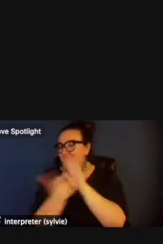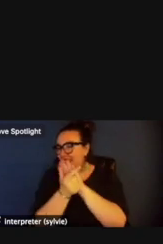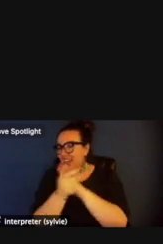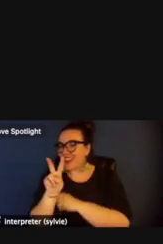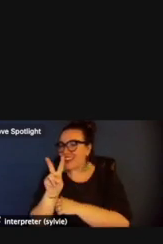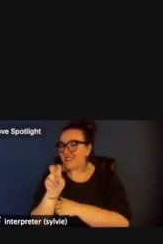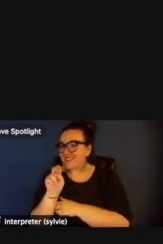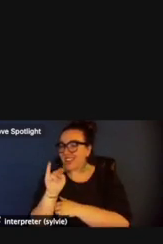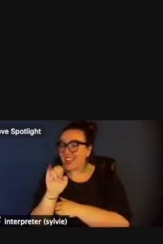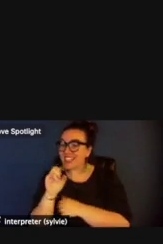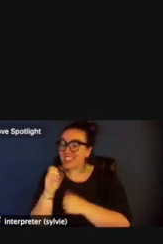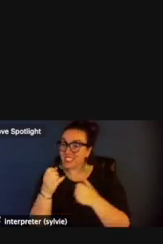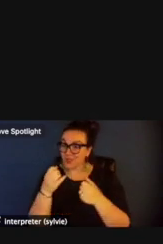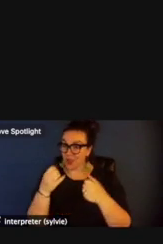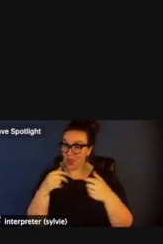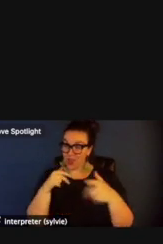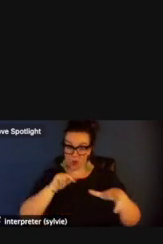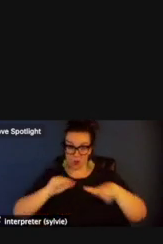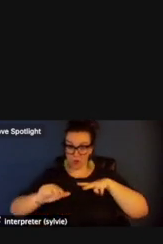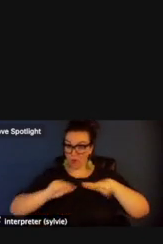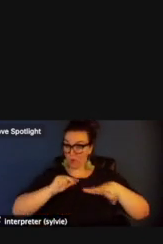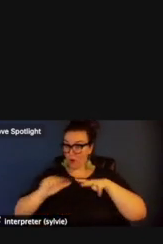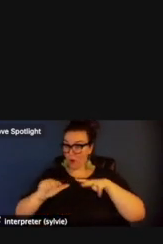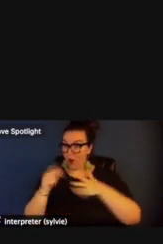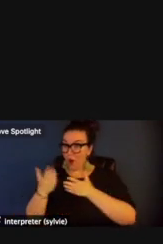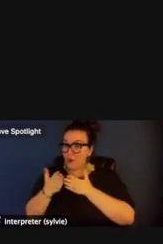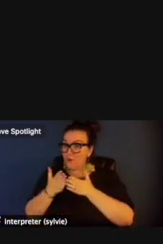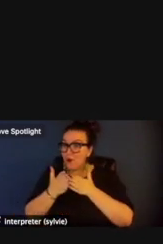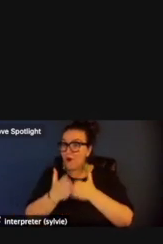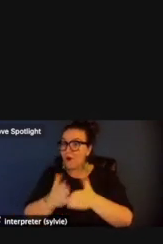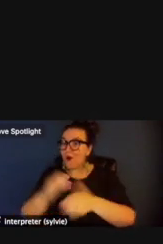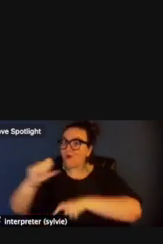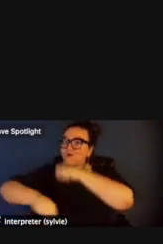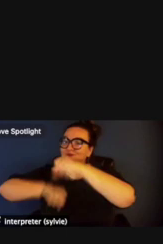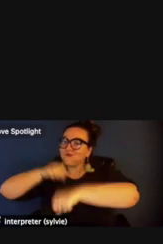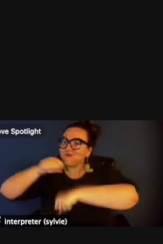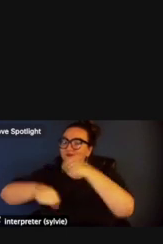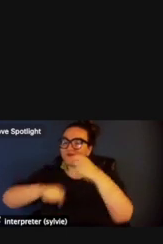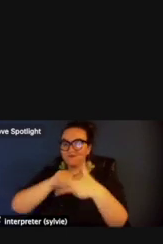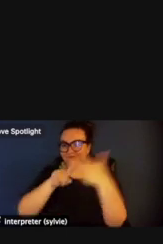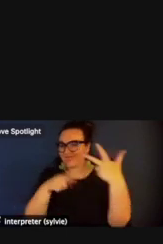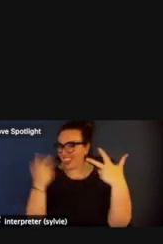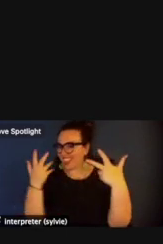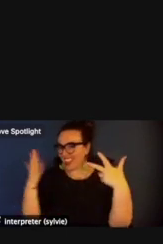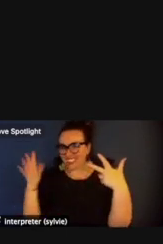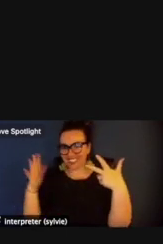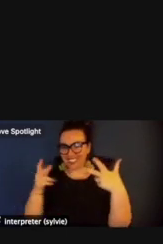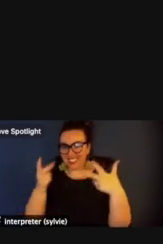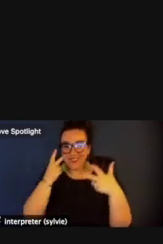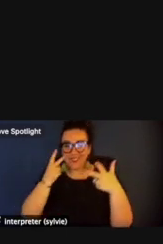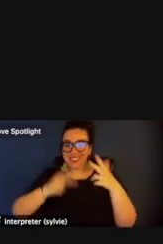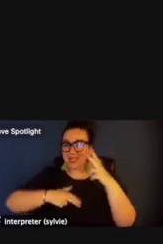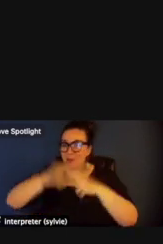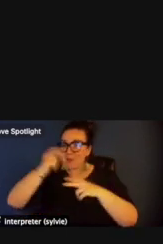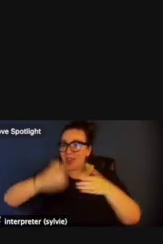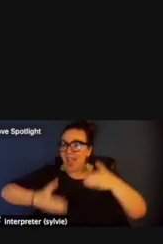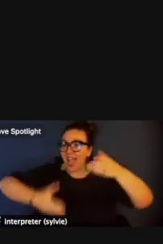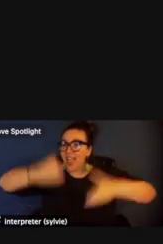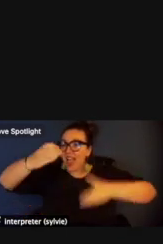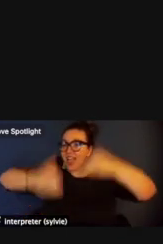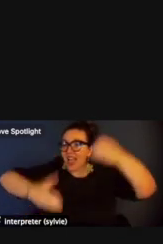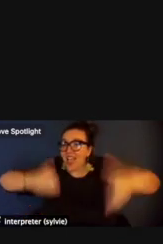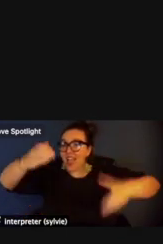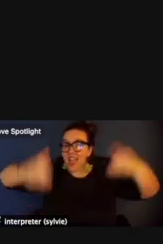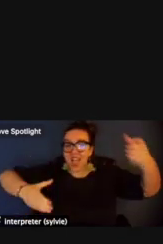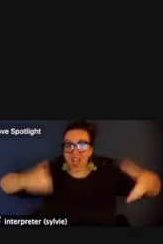walks or rides a bike or is on a boat. And you can see all the buildings and you see all the water. Unfortunately, the city